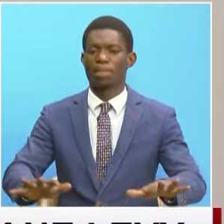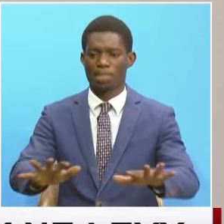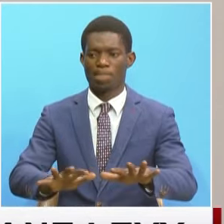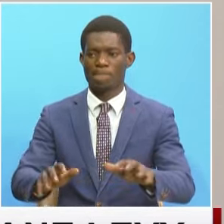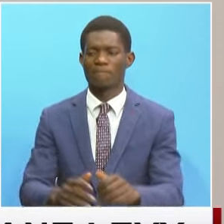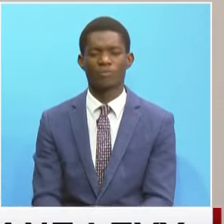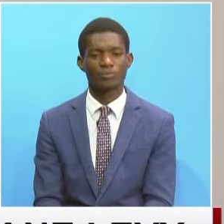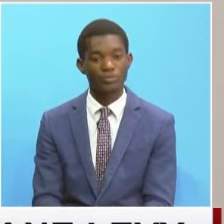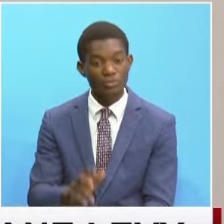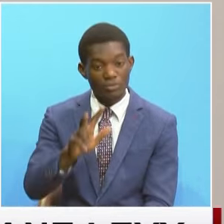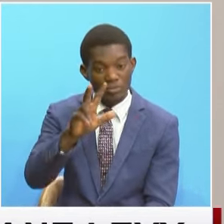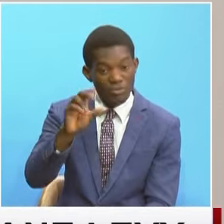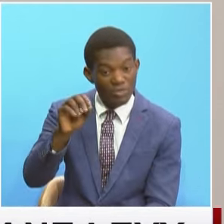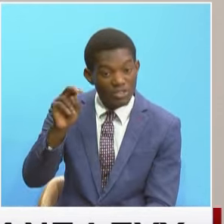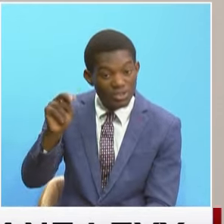ngwe from